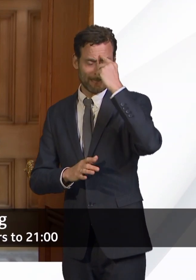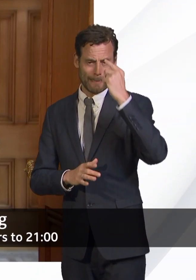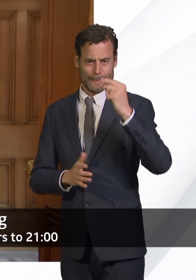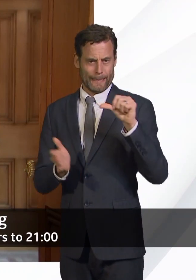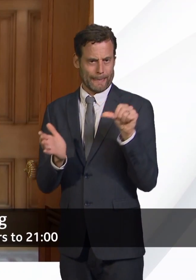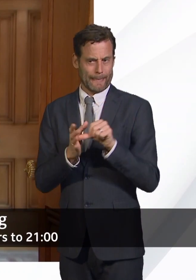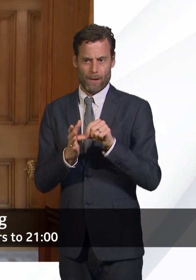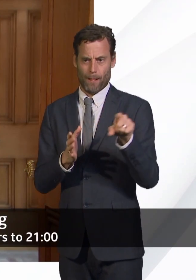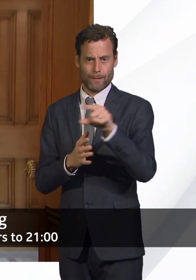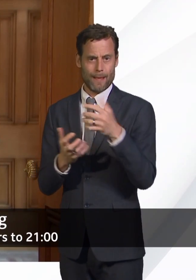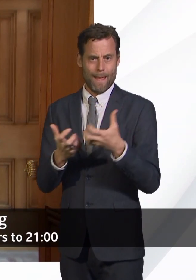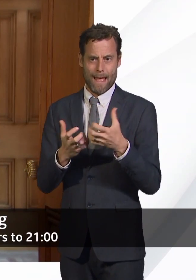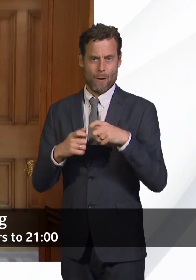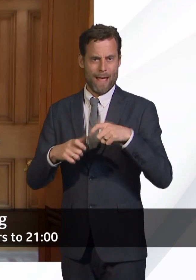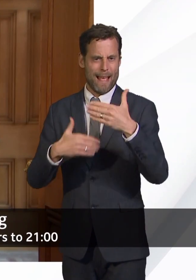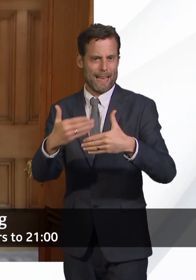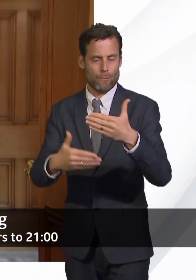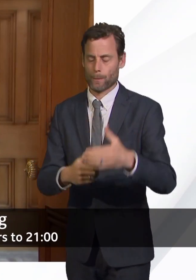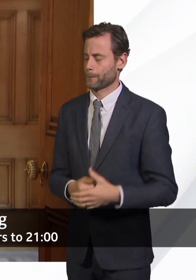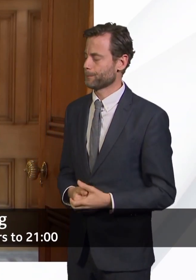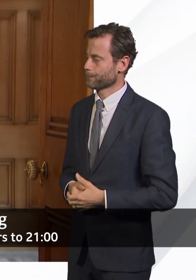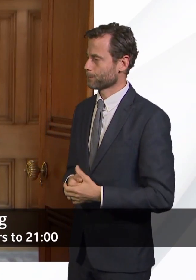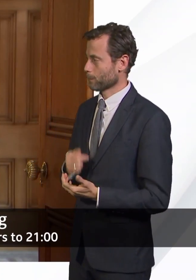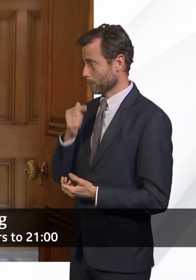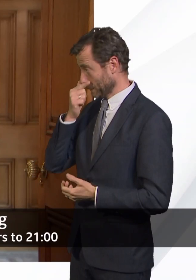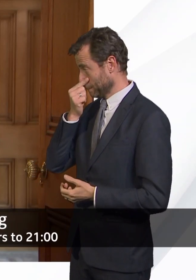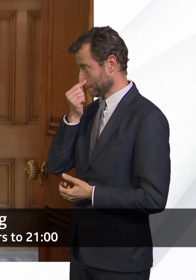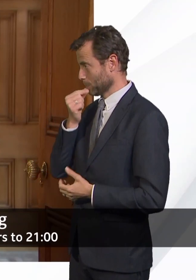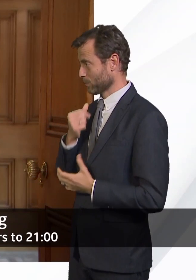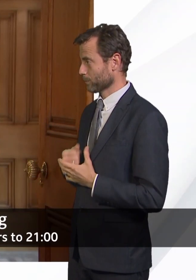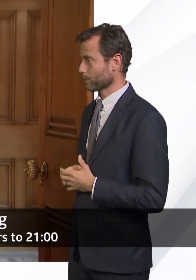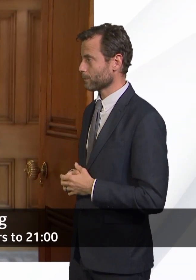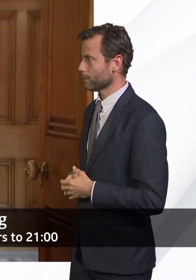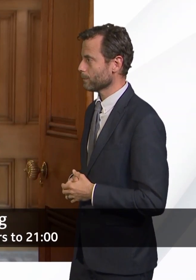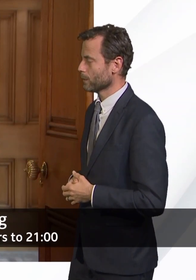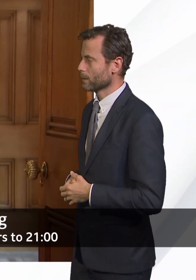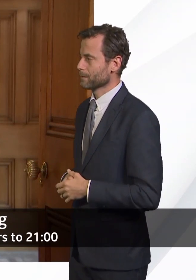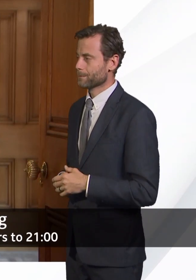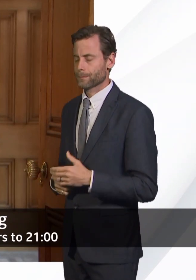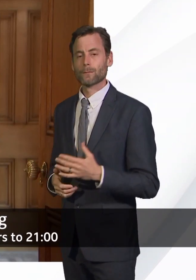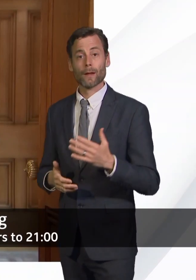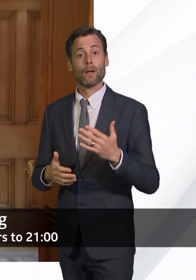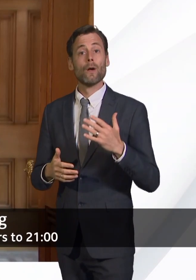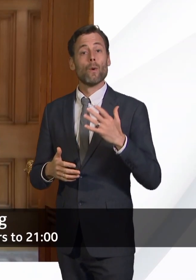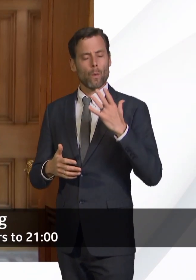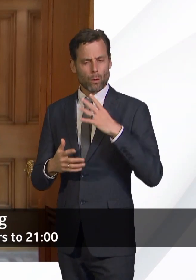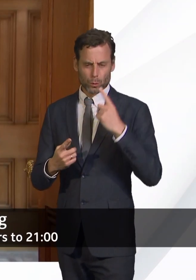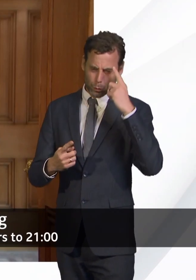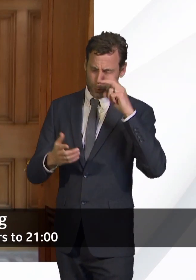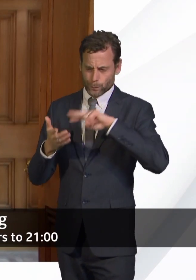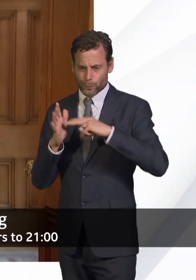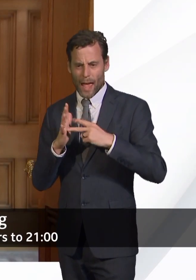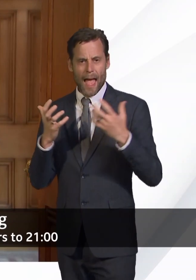to put in place the social distancing guidelines so that they are ready to